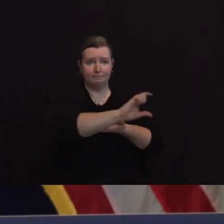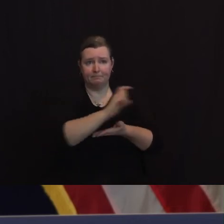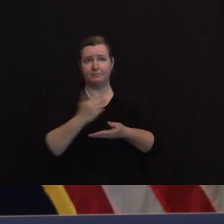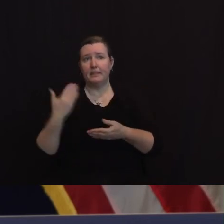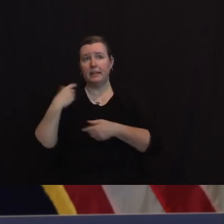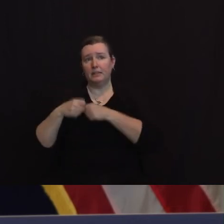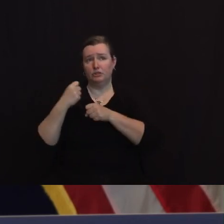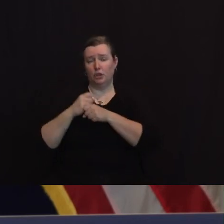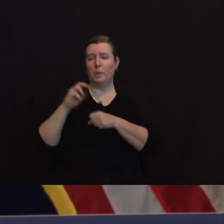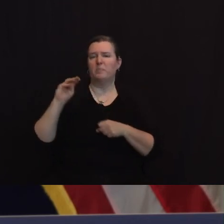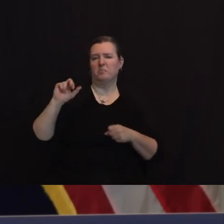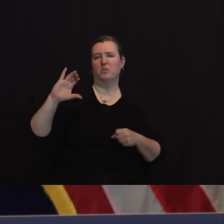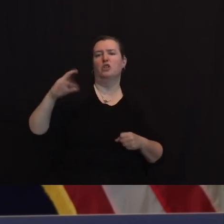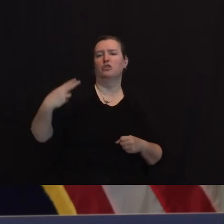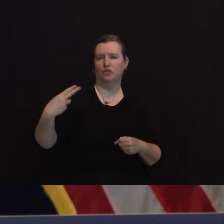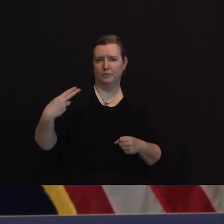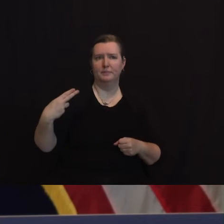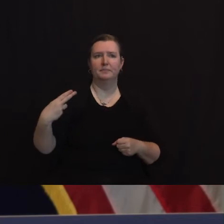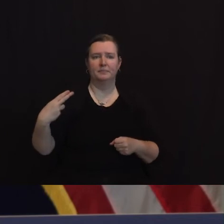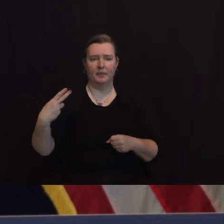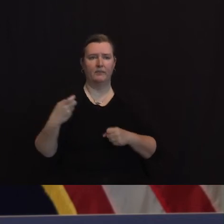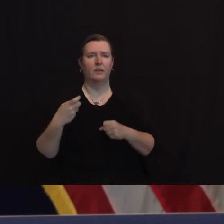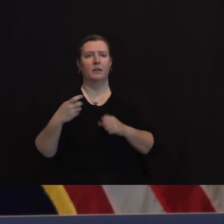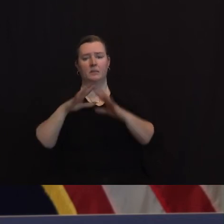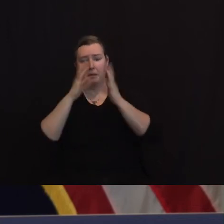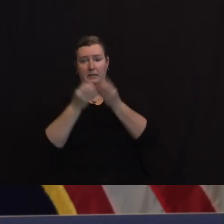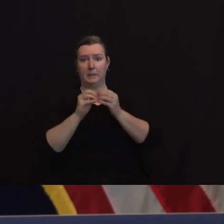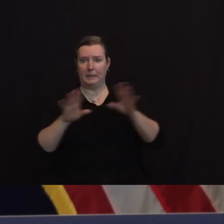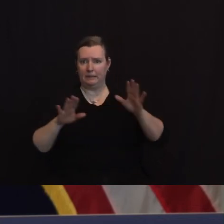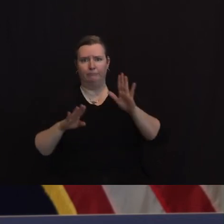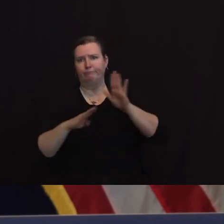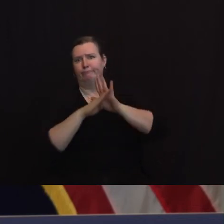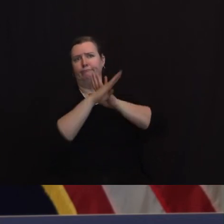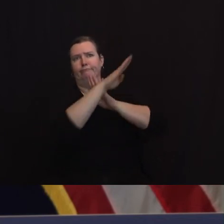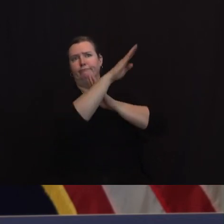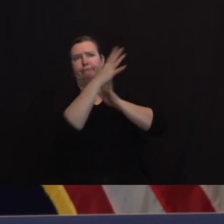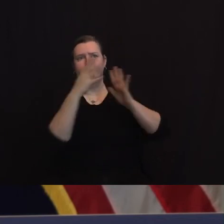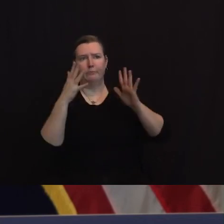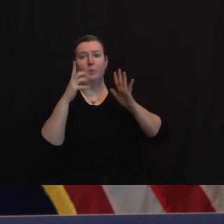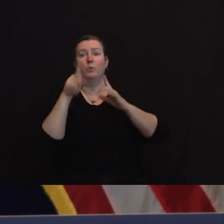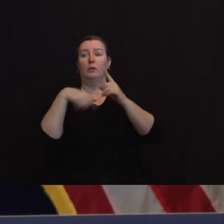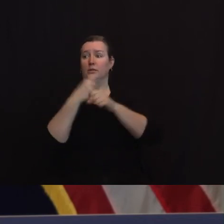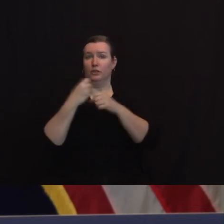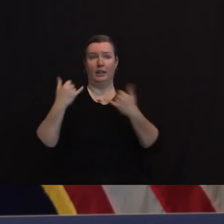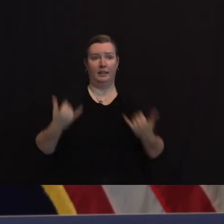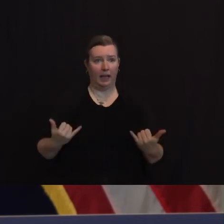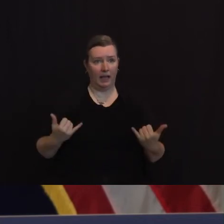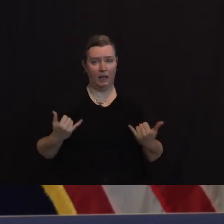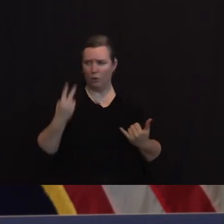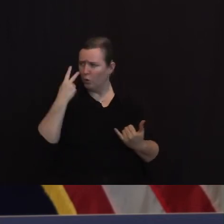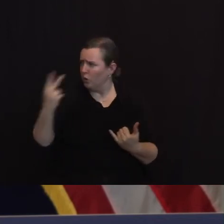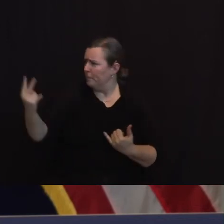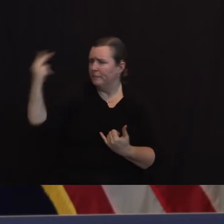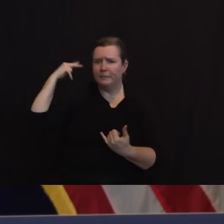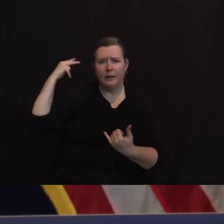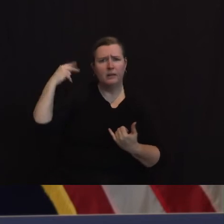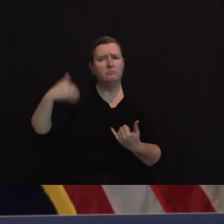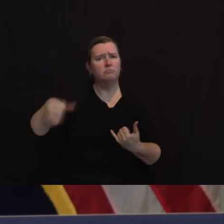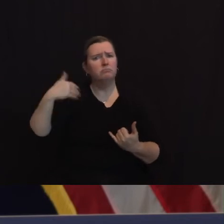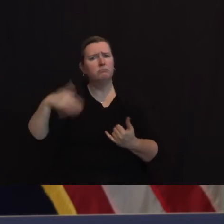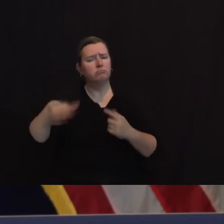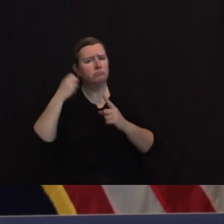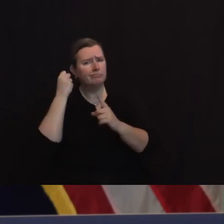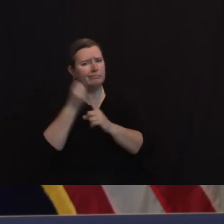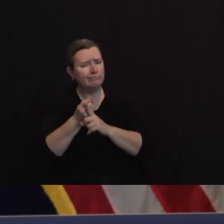rapidly escalating. And nearly a year later, we know how devastating this crisis has been on students in the colleges and universities they